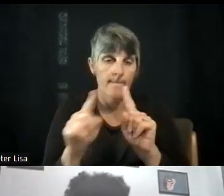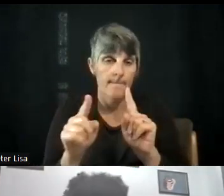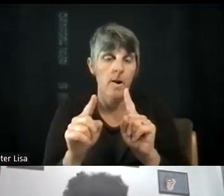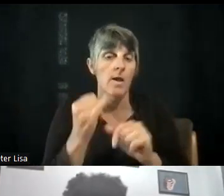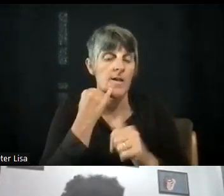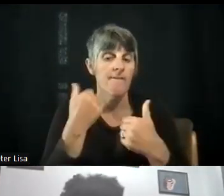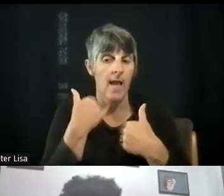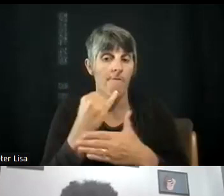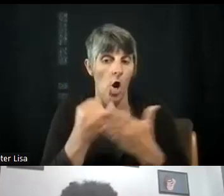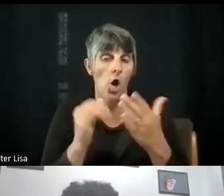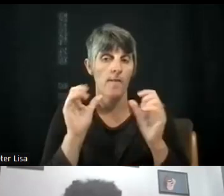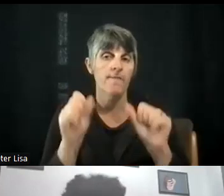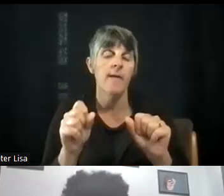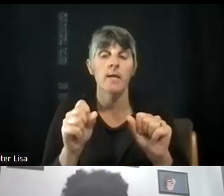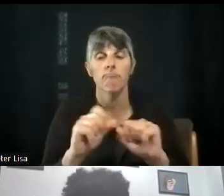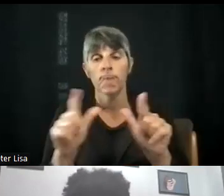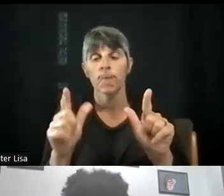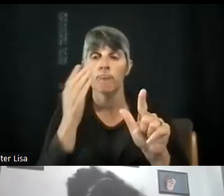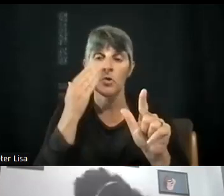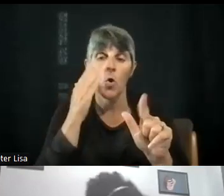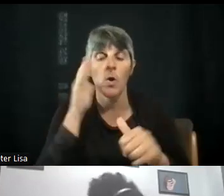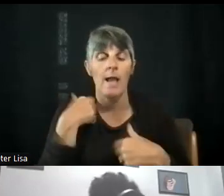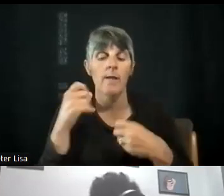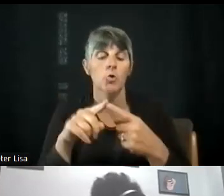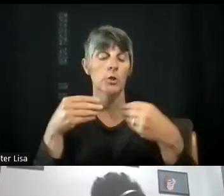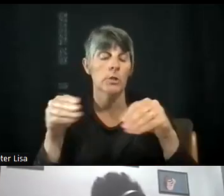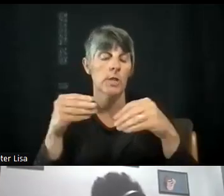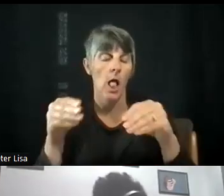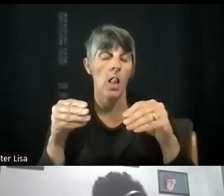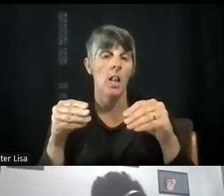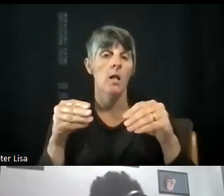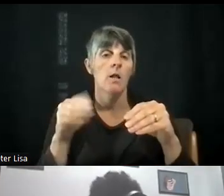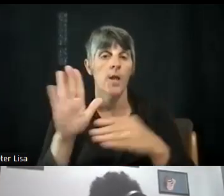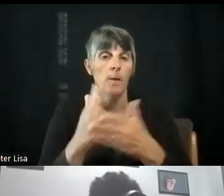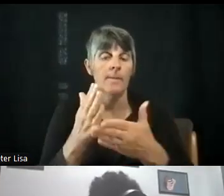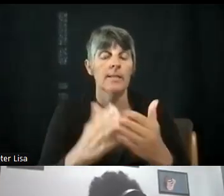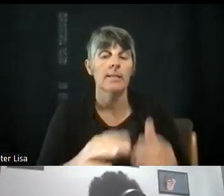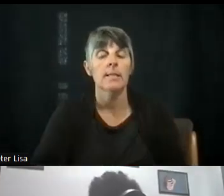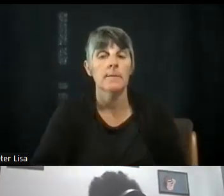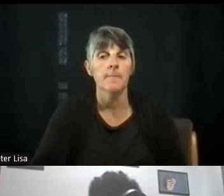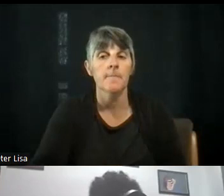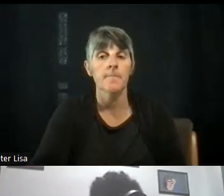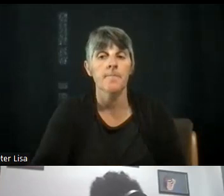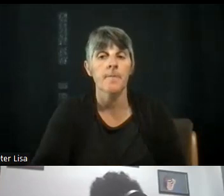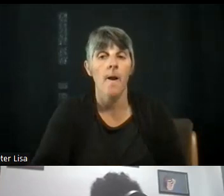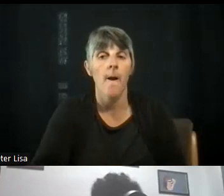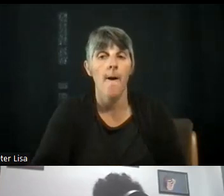they have art, they can put up, they'll have the opportunity to sell their pieces, and